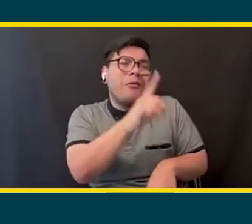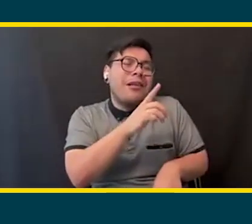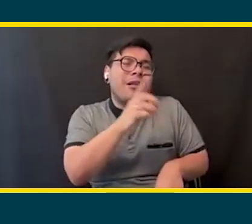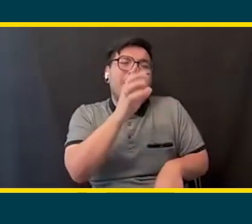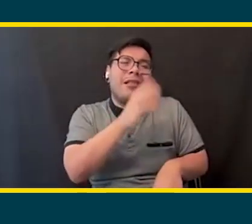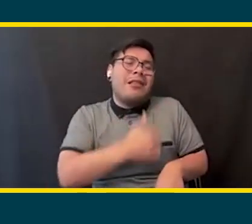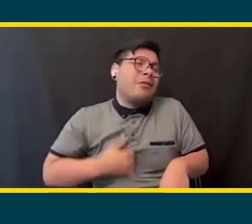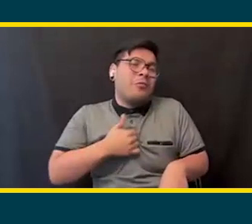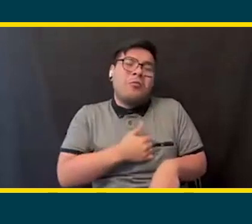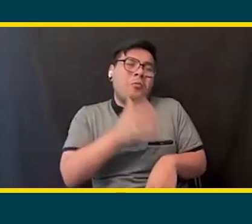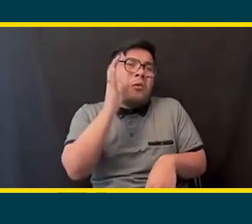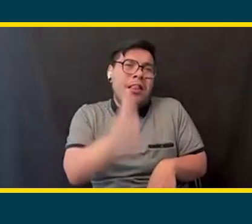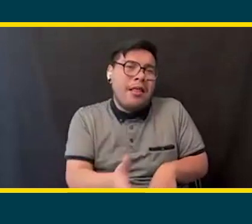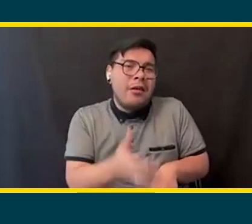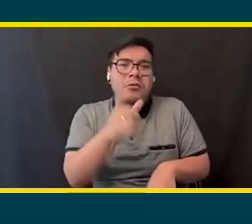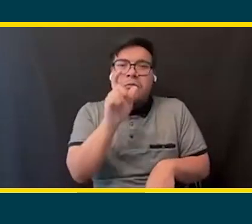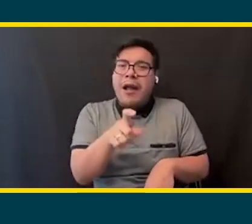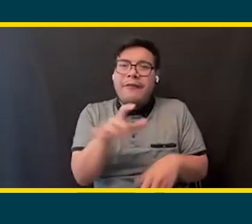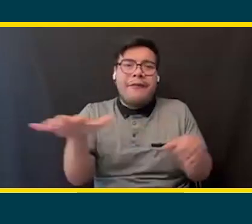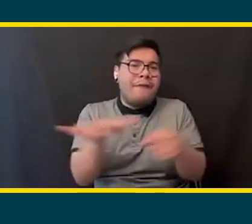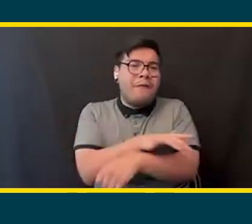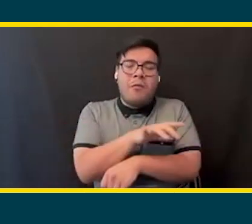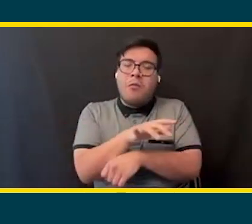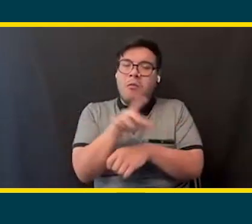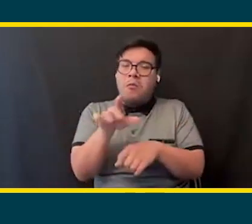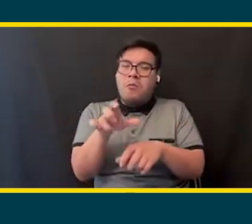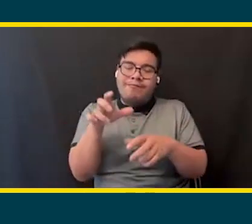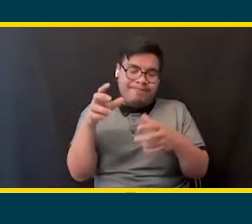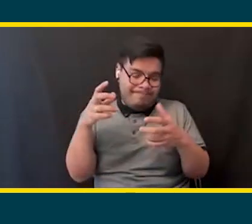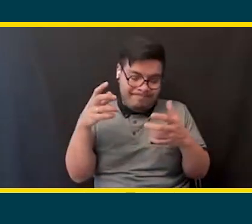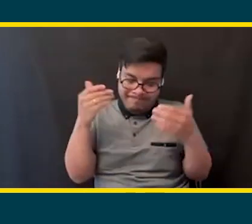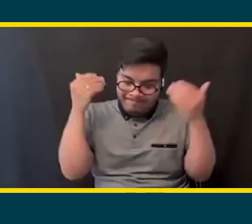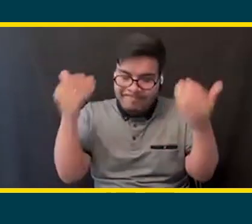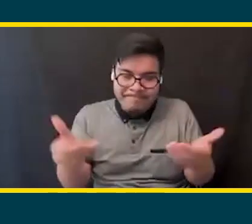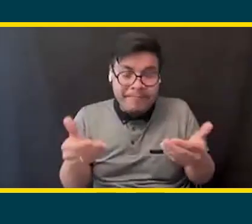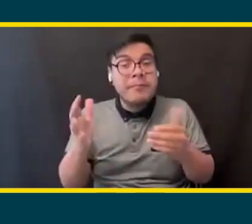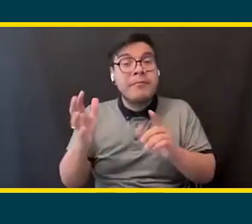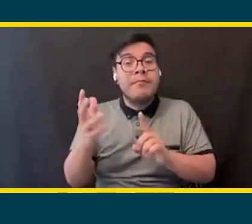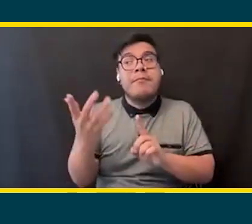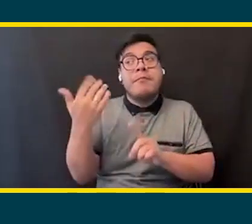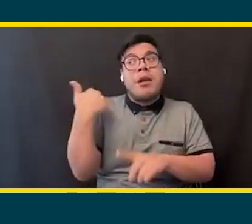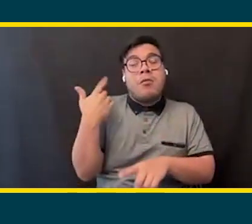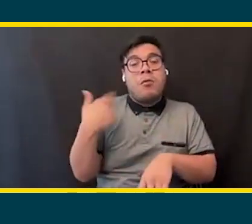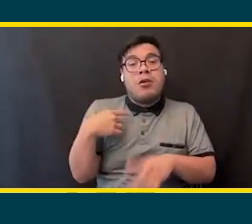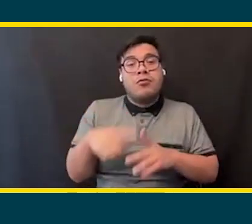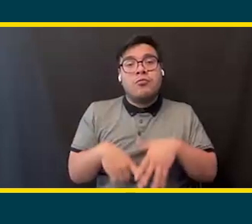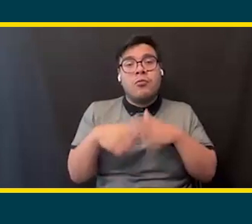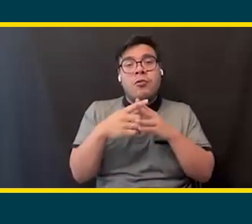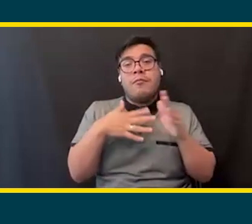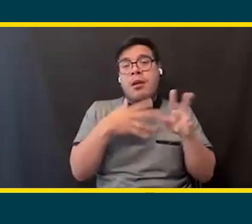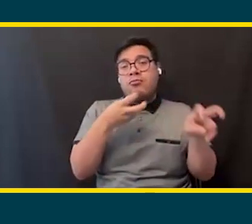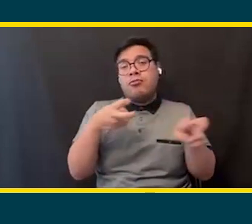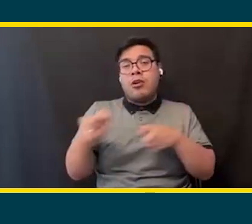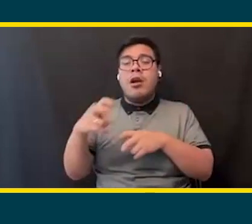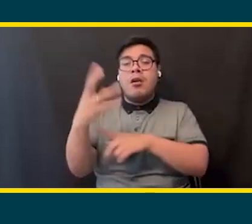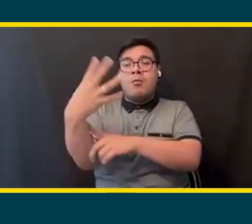full confidence in it. Back when I started my transition, I recorded videos on YouTube. That's kind